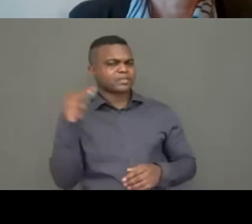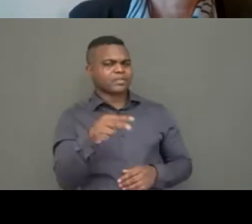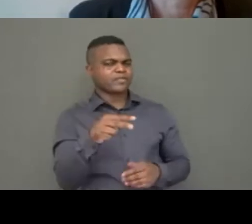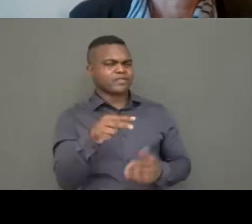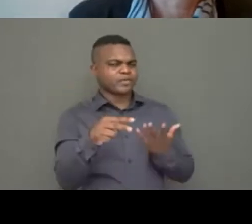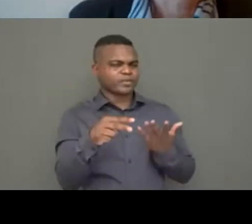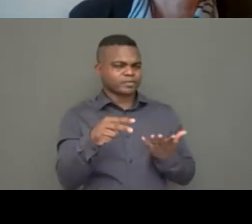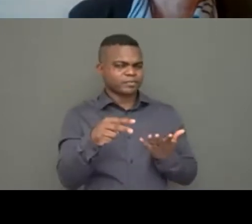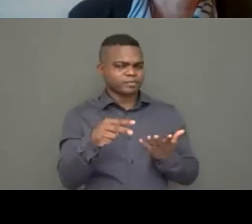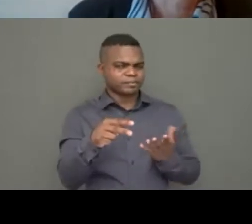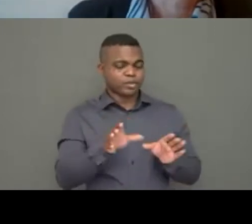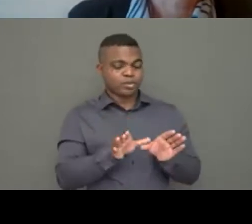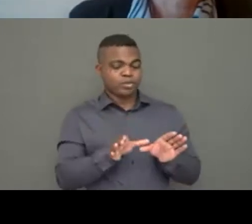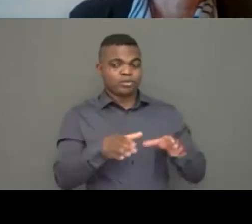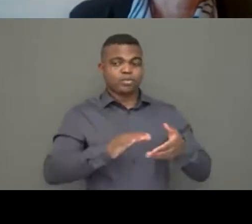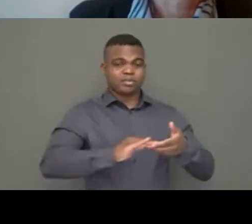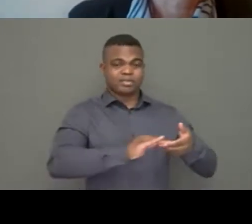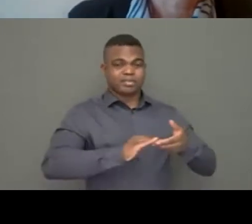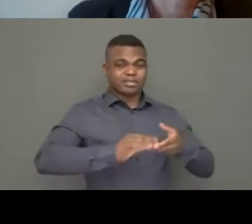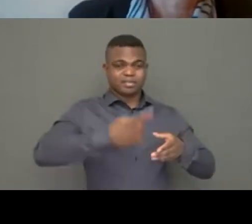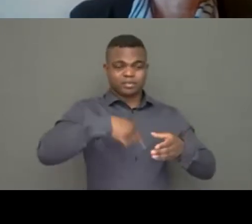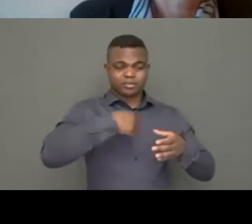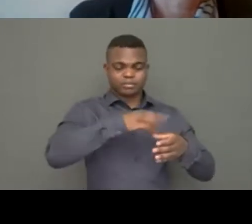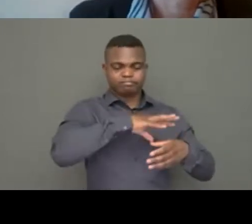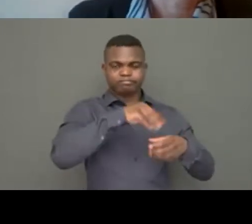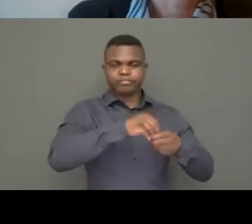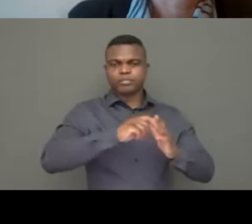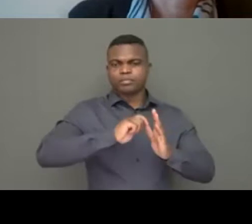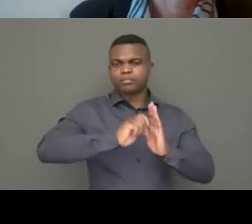it's very important, and it's a